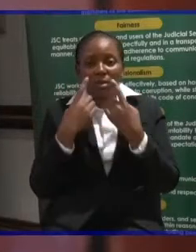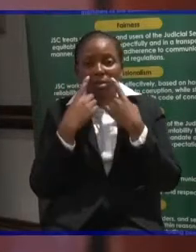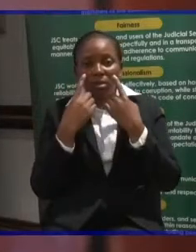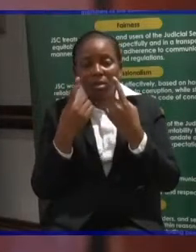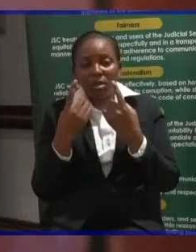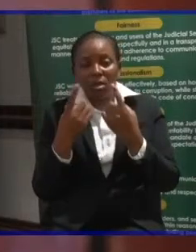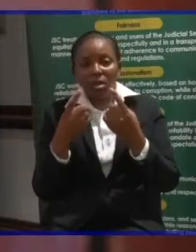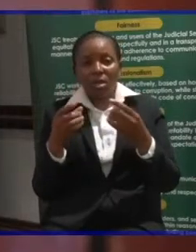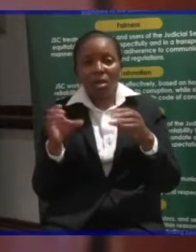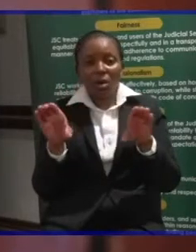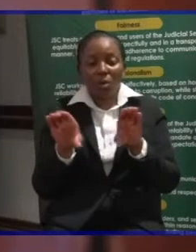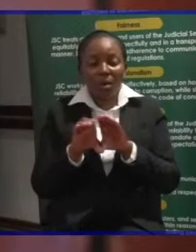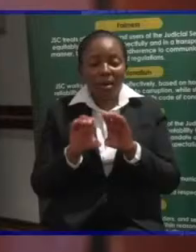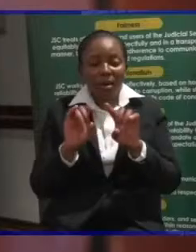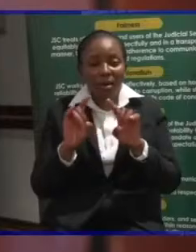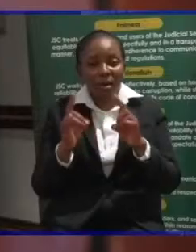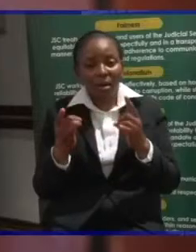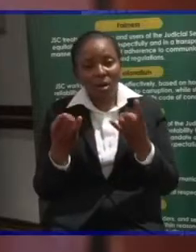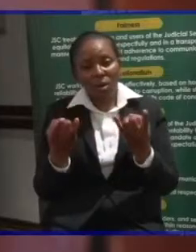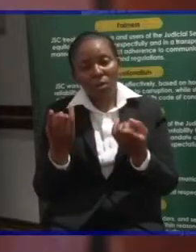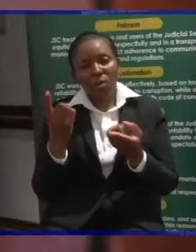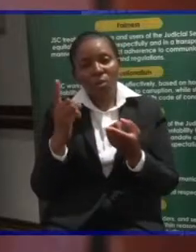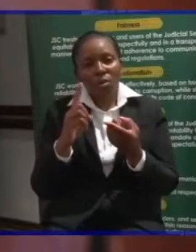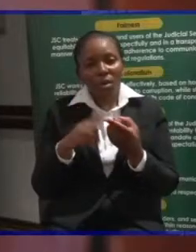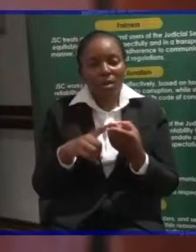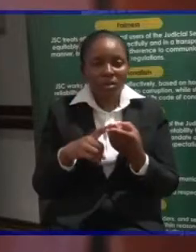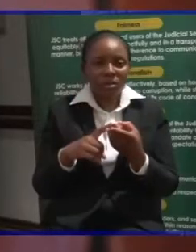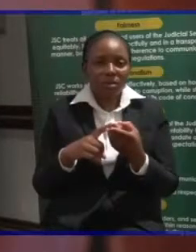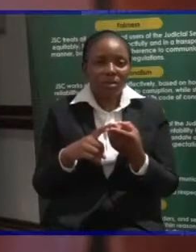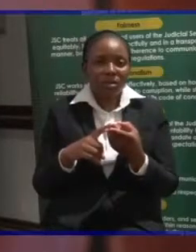of work and also